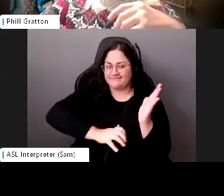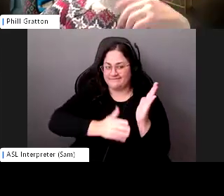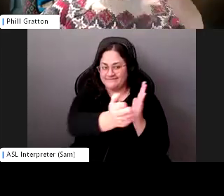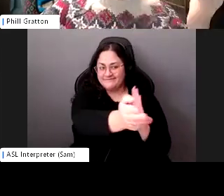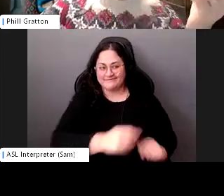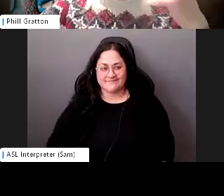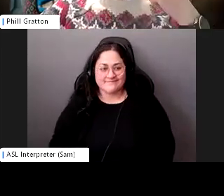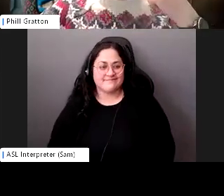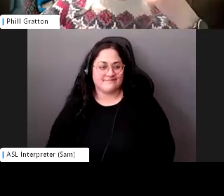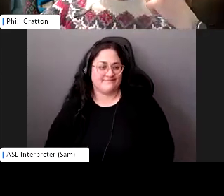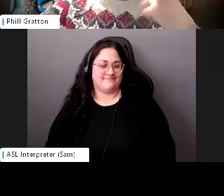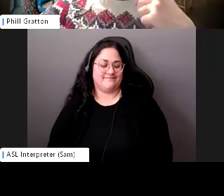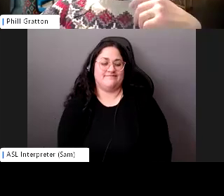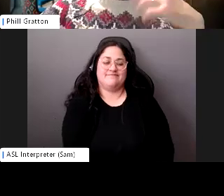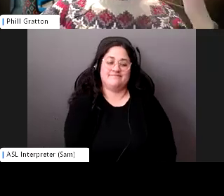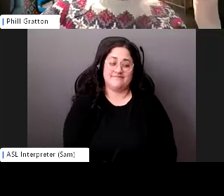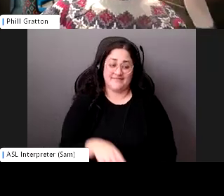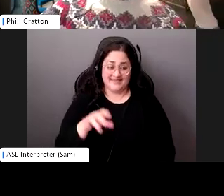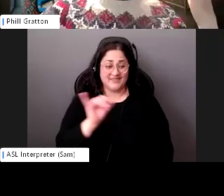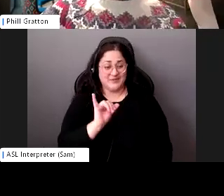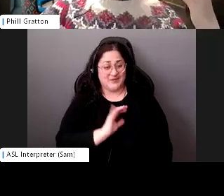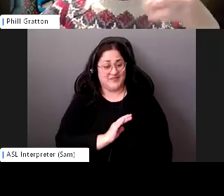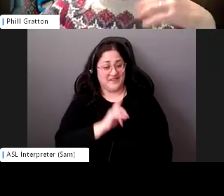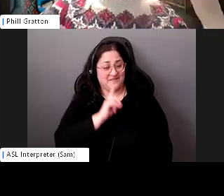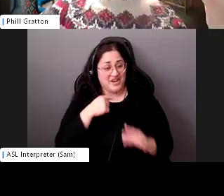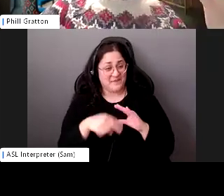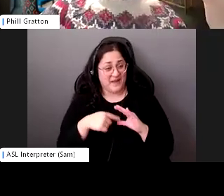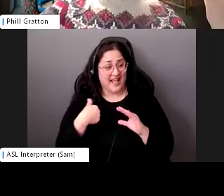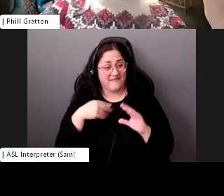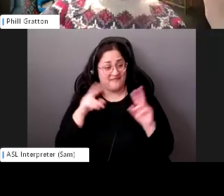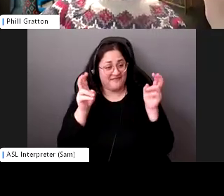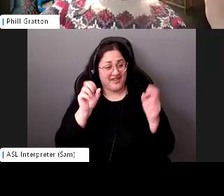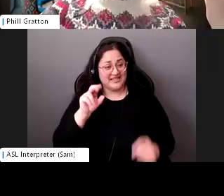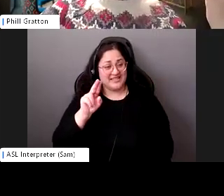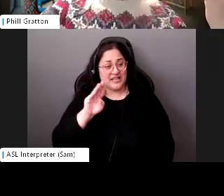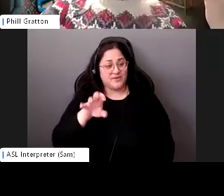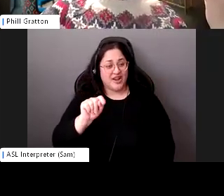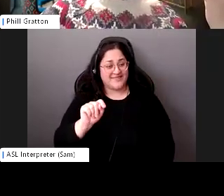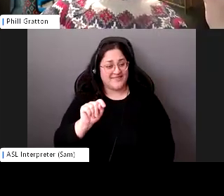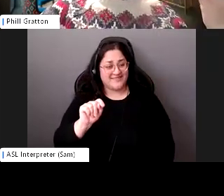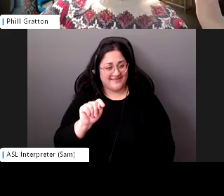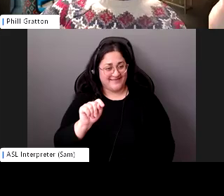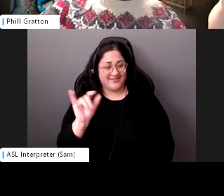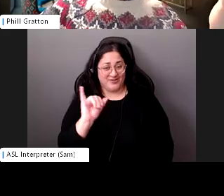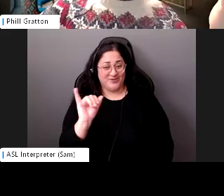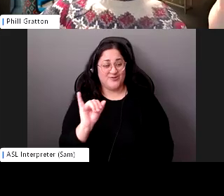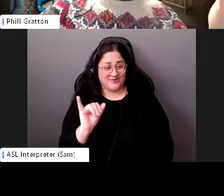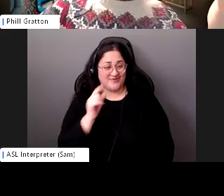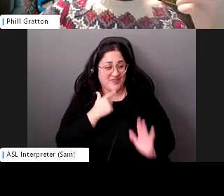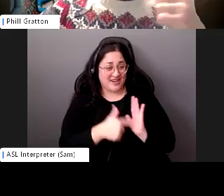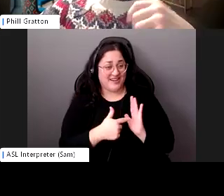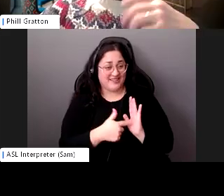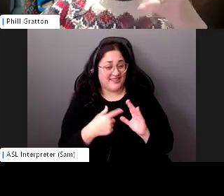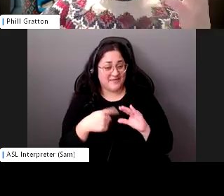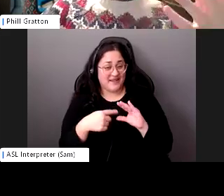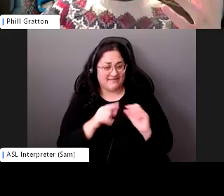line up there, wishing you a joyous holiday season. And it says, "Dear team," and it gives me a one paragraph, nice little message here